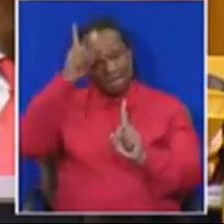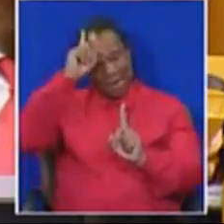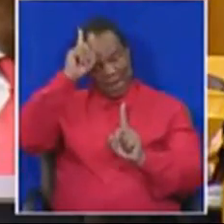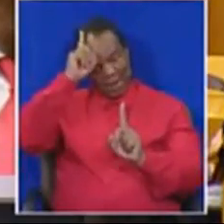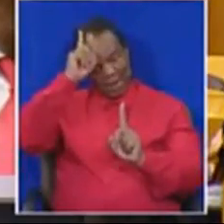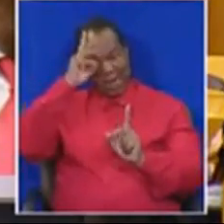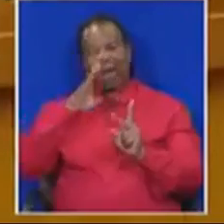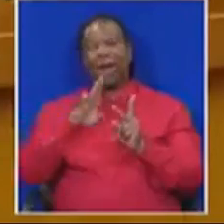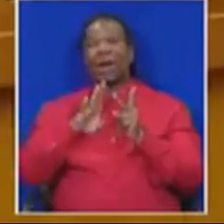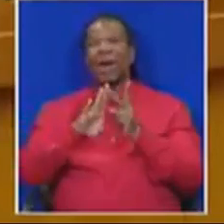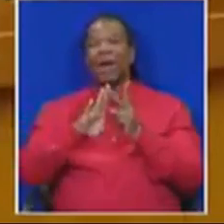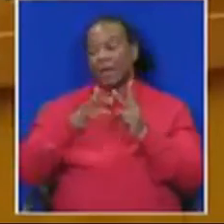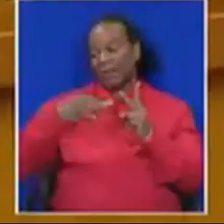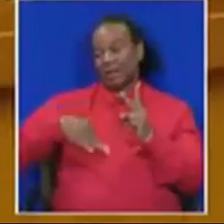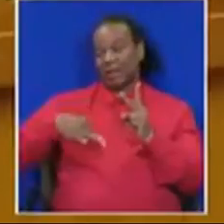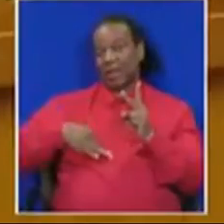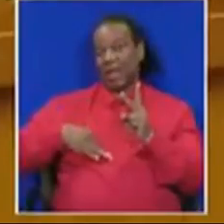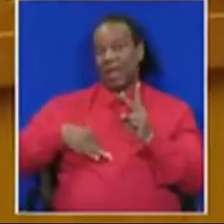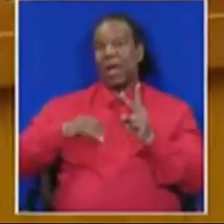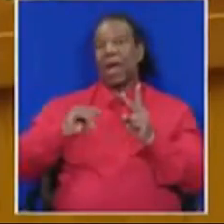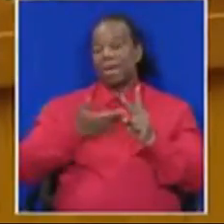daughter, Albertina